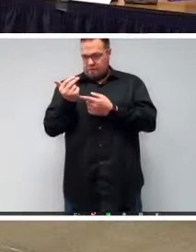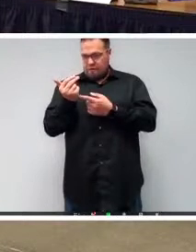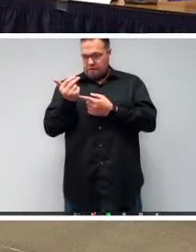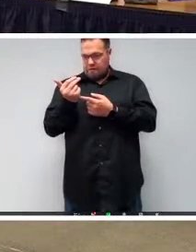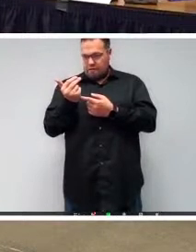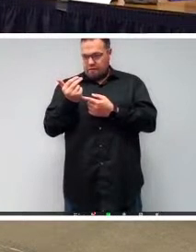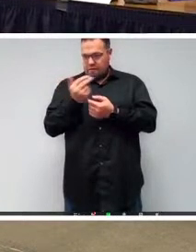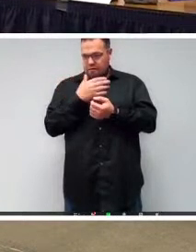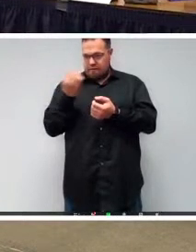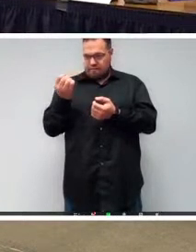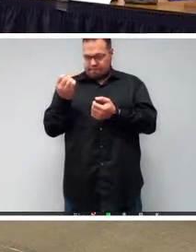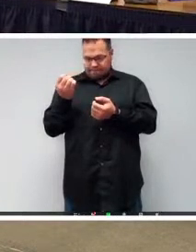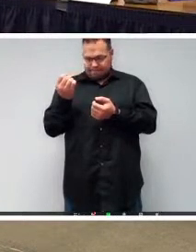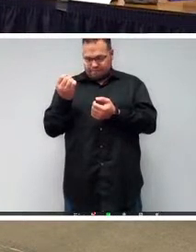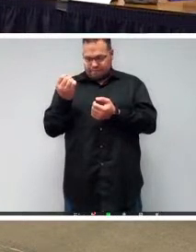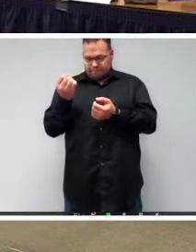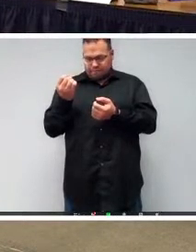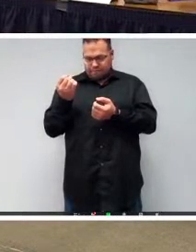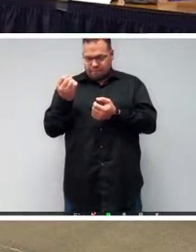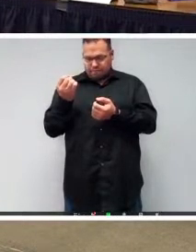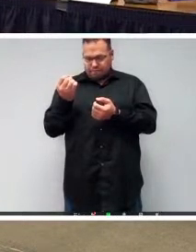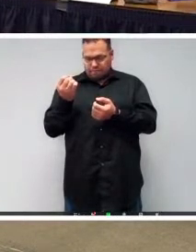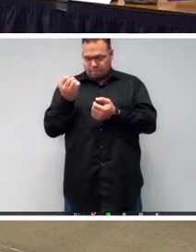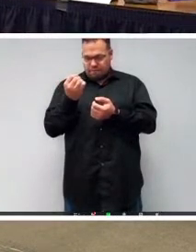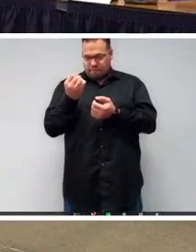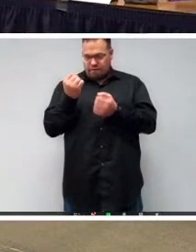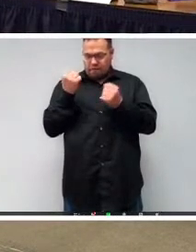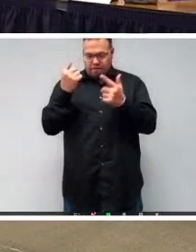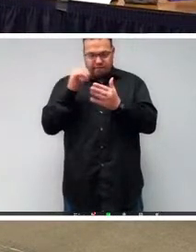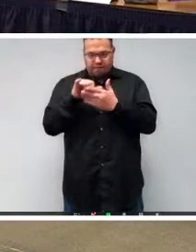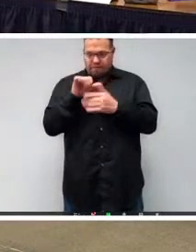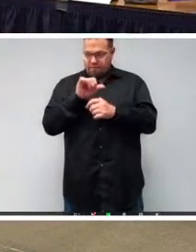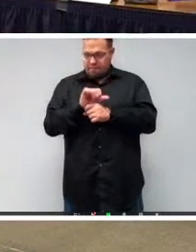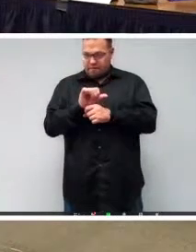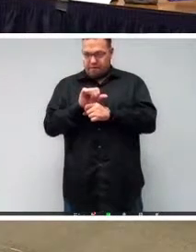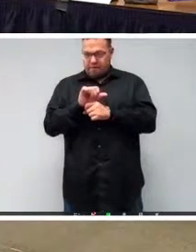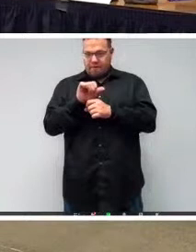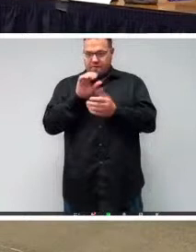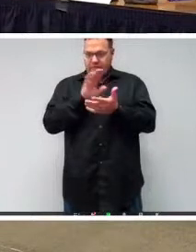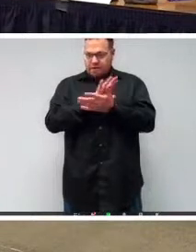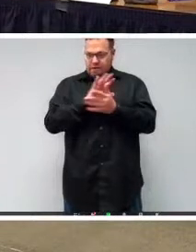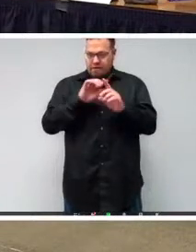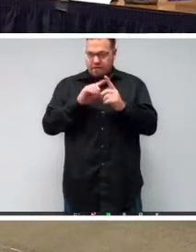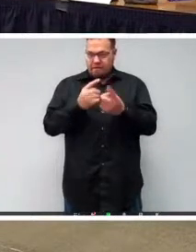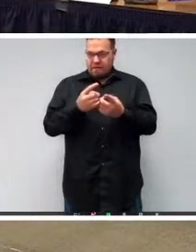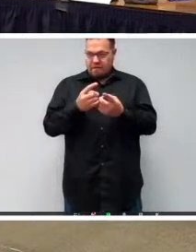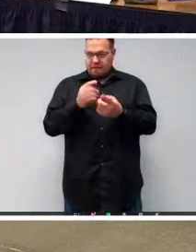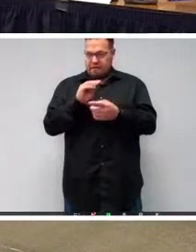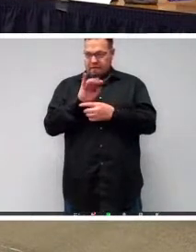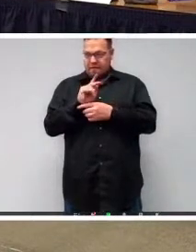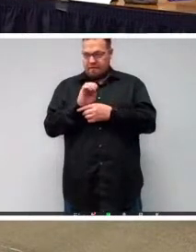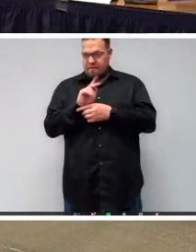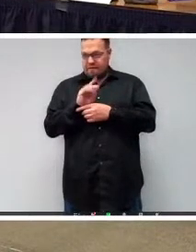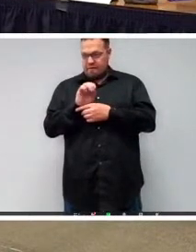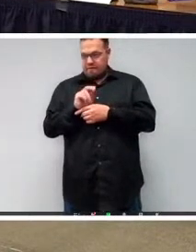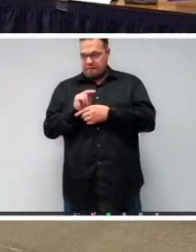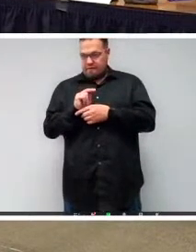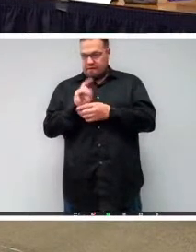did virtually all of the work for the school district. Mike Keene is back